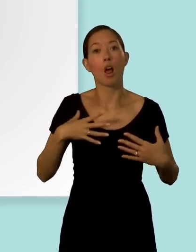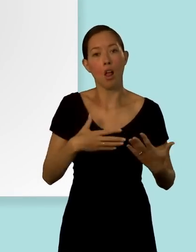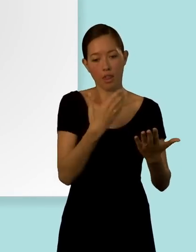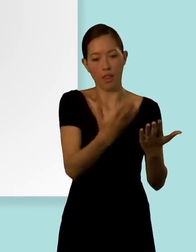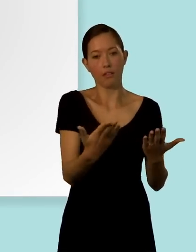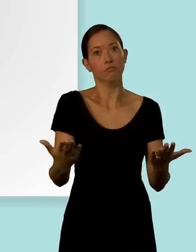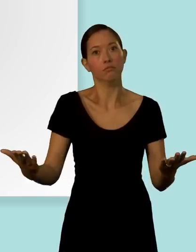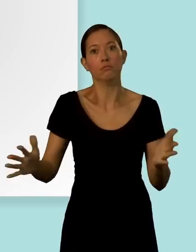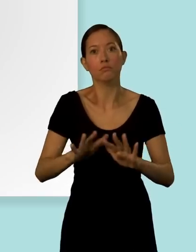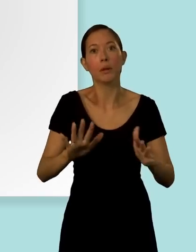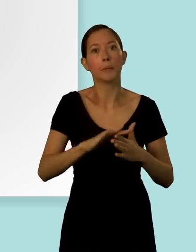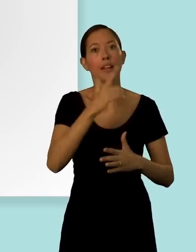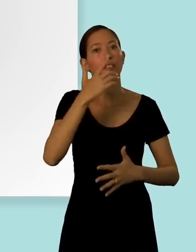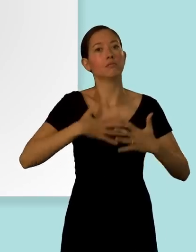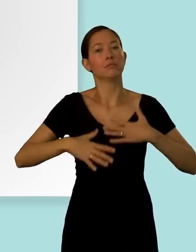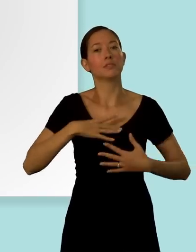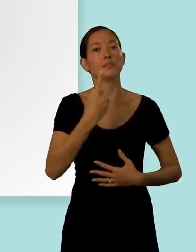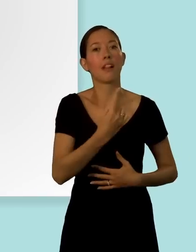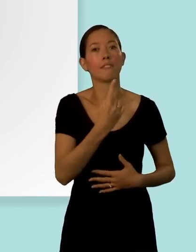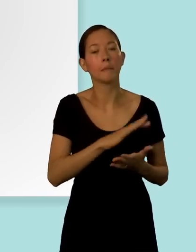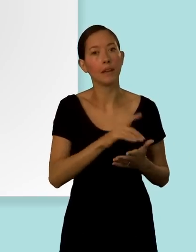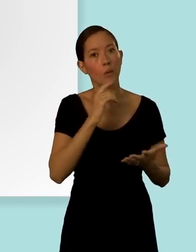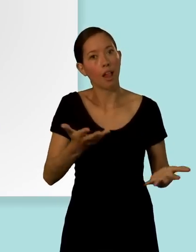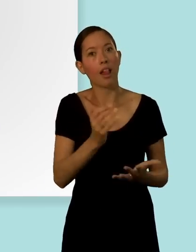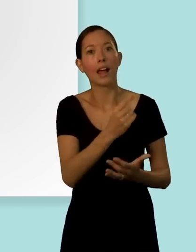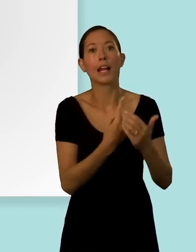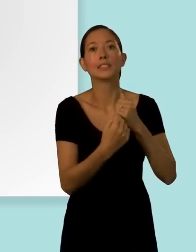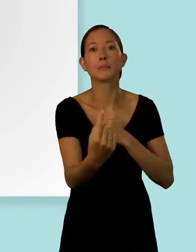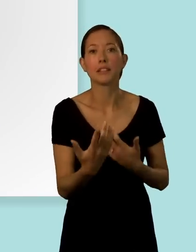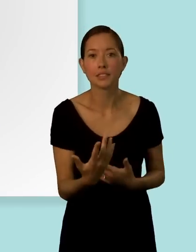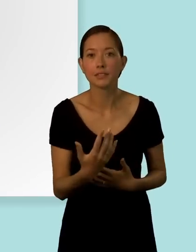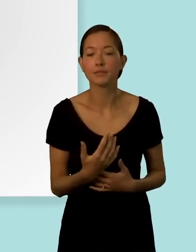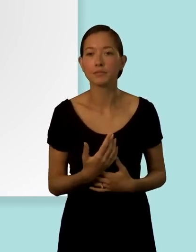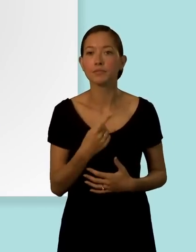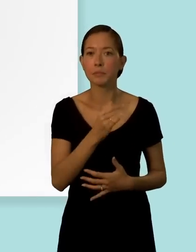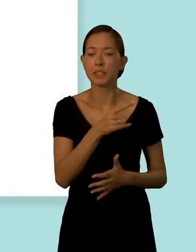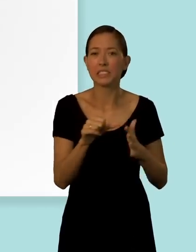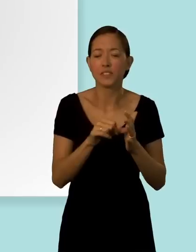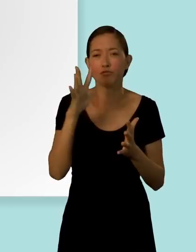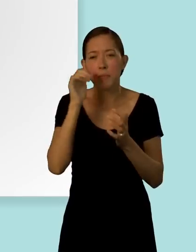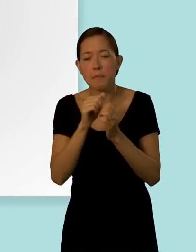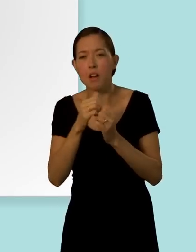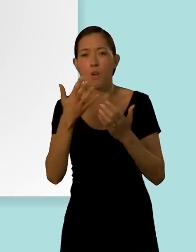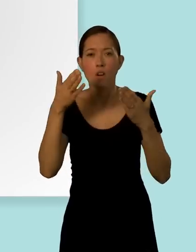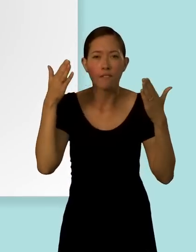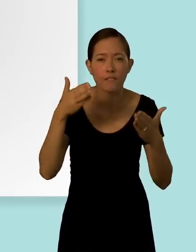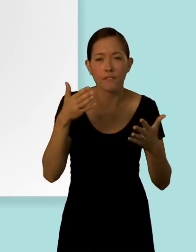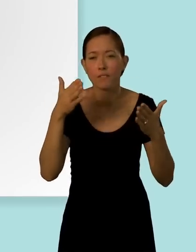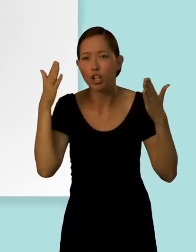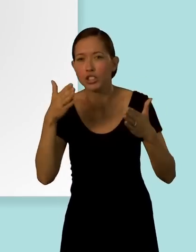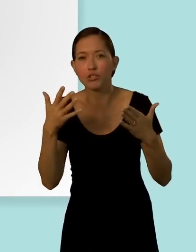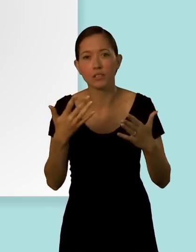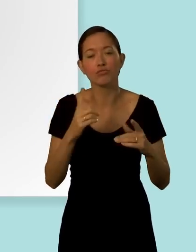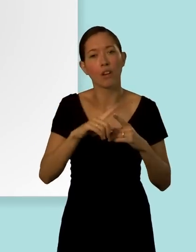For example, lay clothes out for someone to dress themselves, which will help to promote their independence. They may find it hard to remember